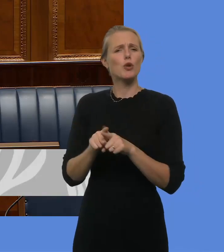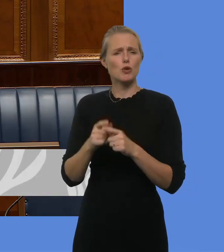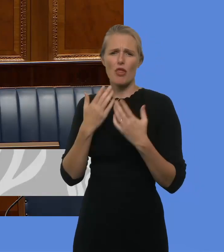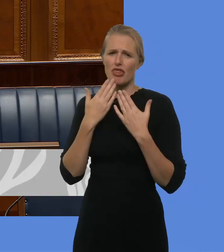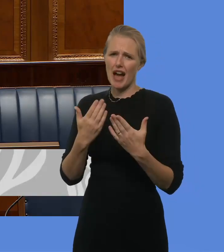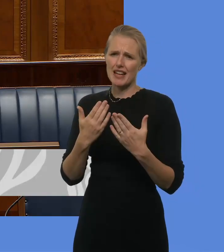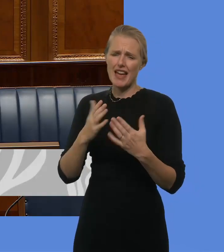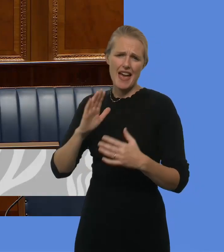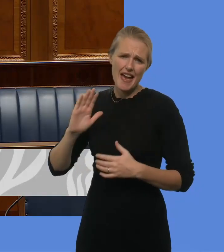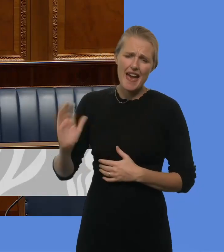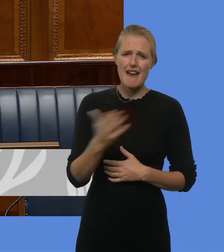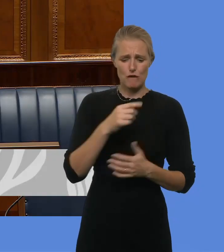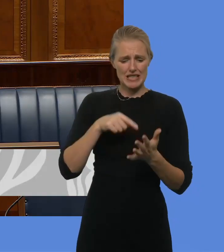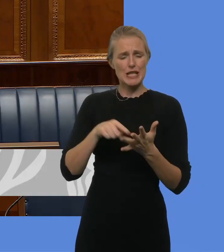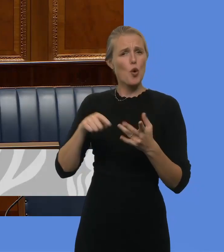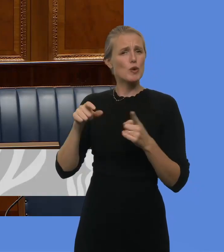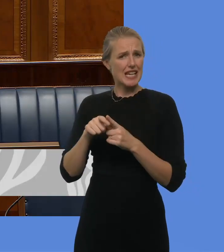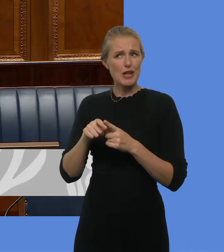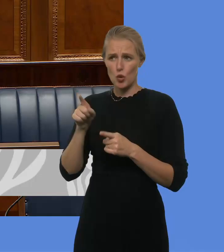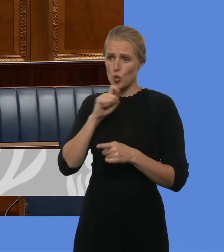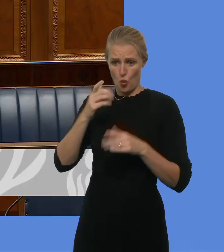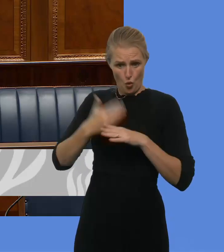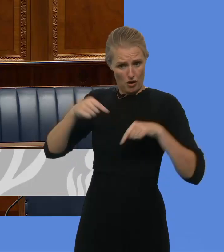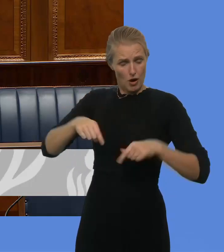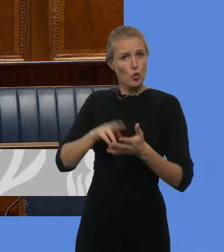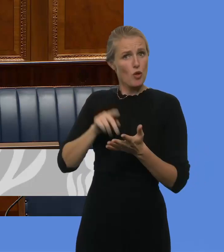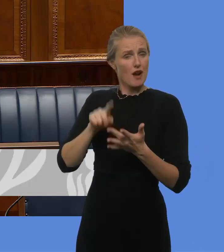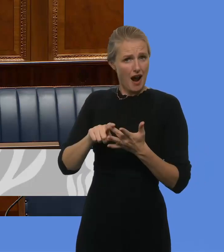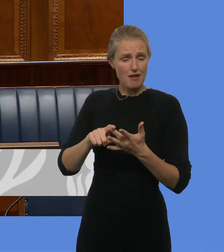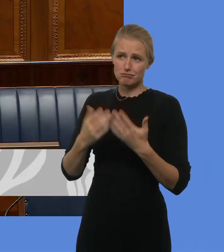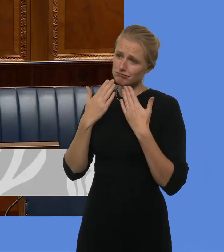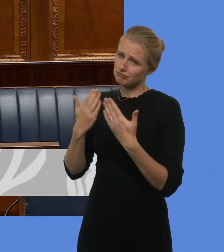in closing, every teacher of the deaf who works here in Northern Ireland with these